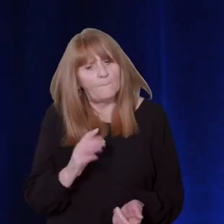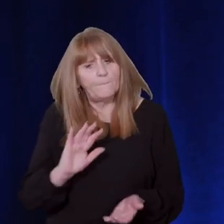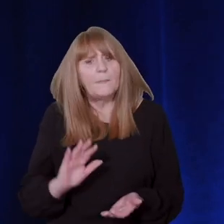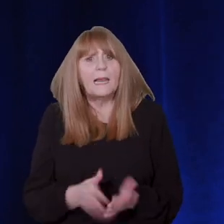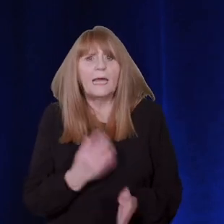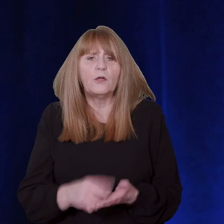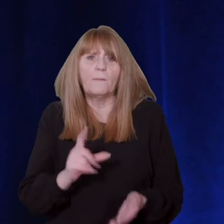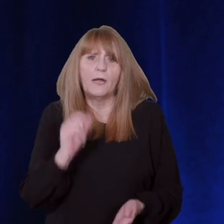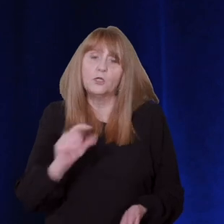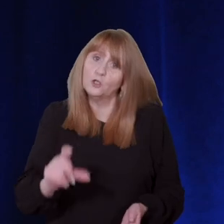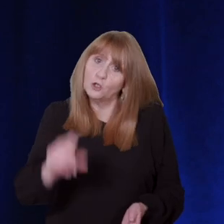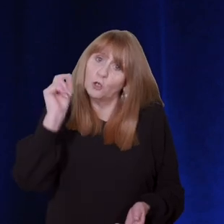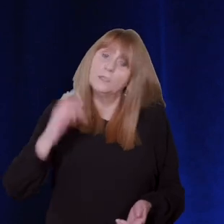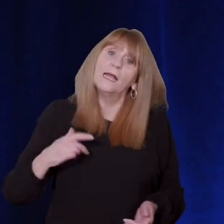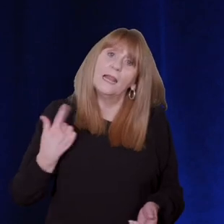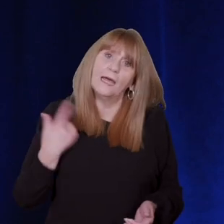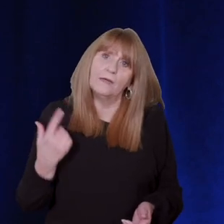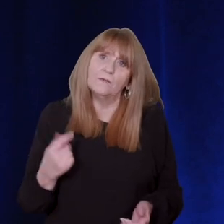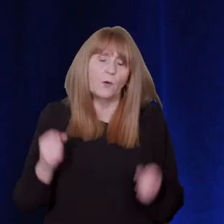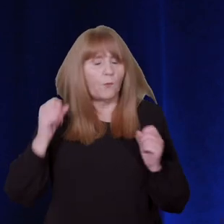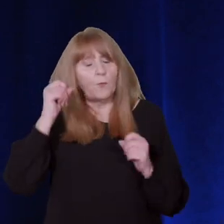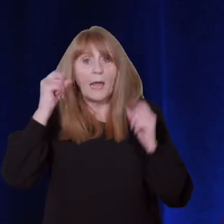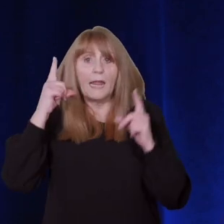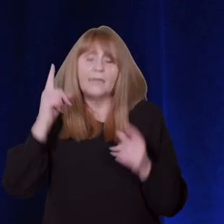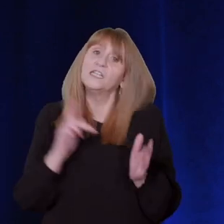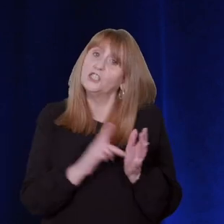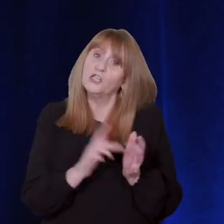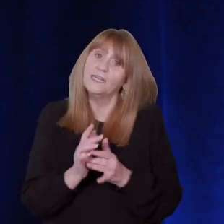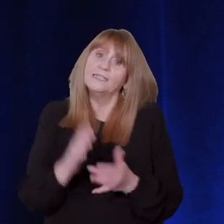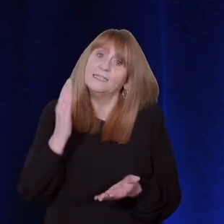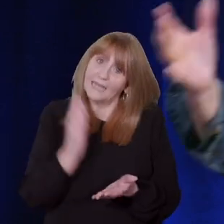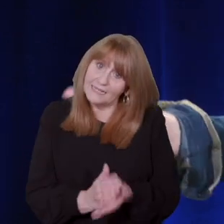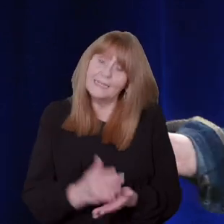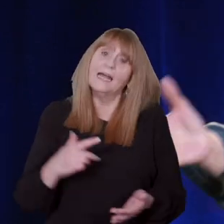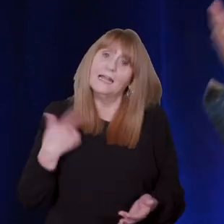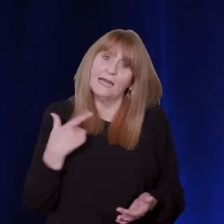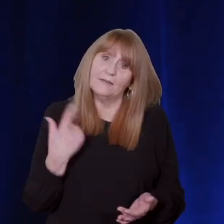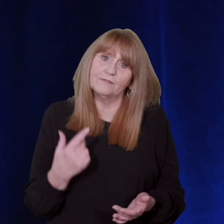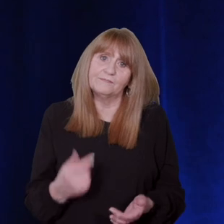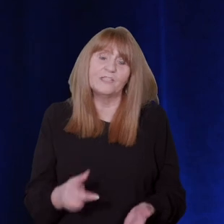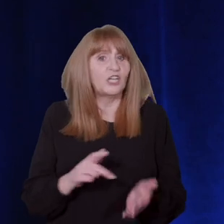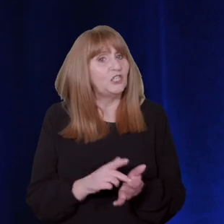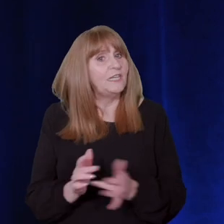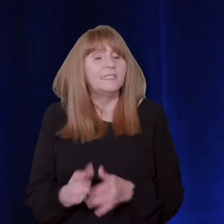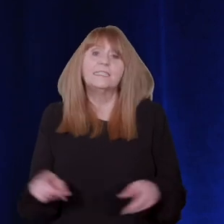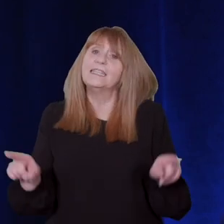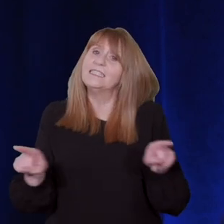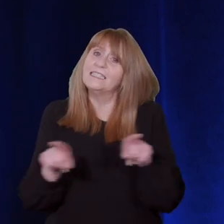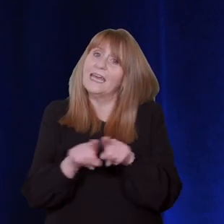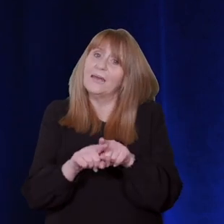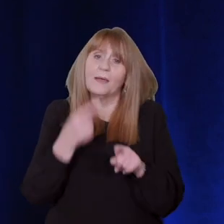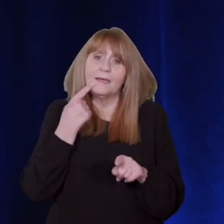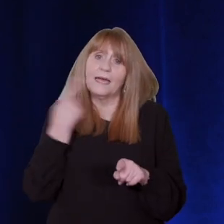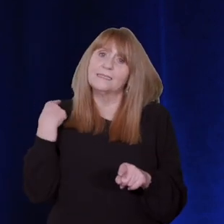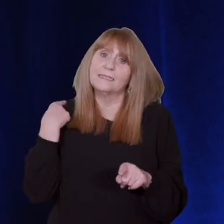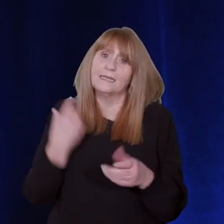life. Realize that Jesus is life. And that he's the same yesterday, today, and forever. Everything's in turmoil, but Jesus is